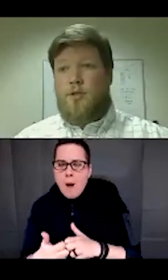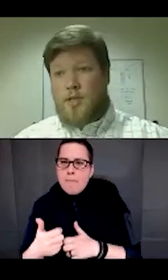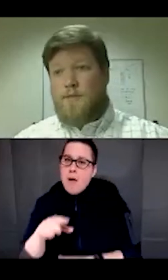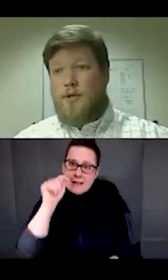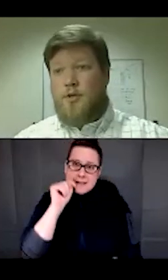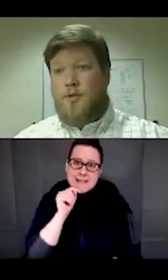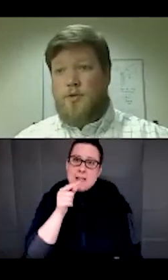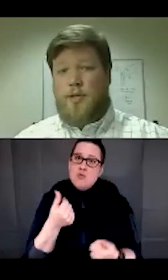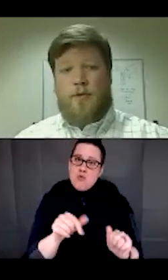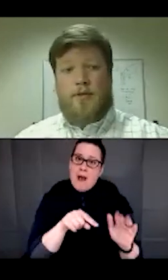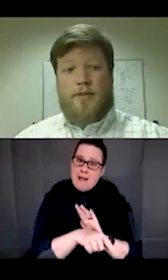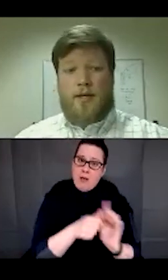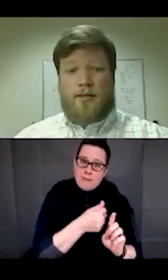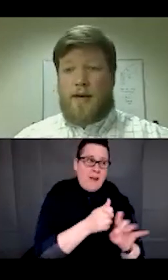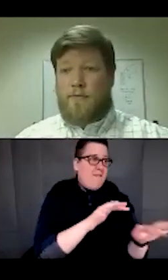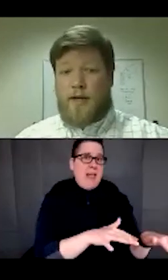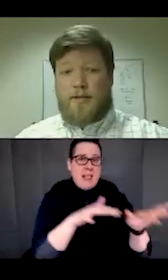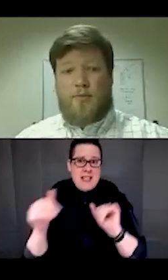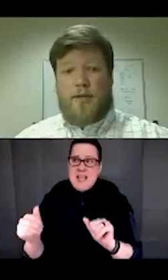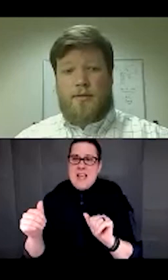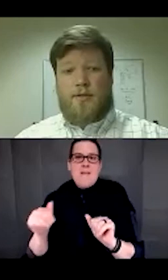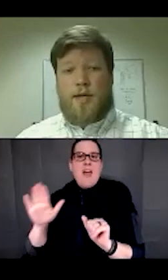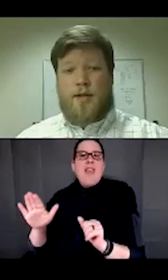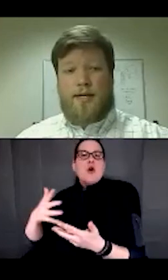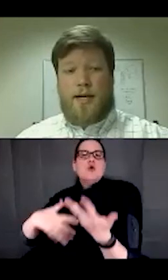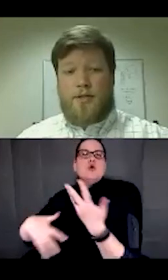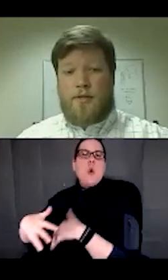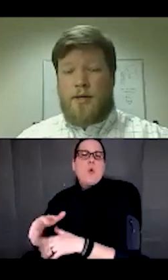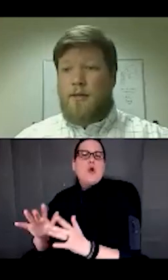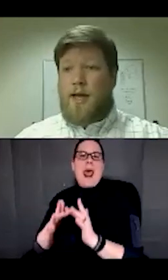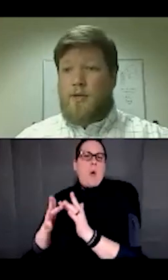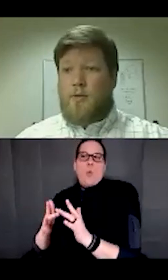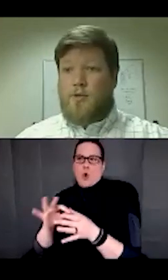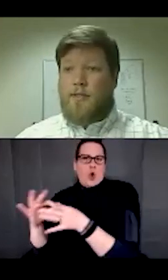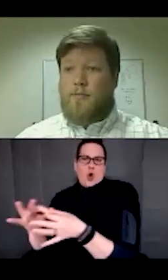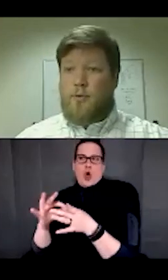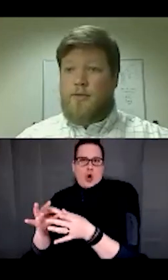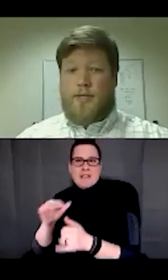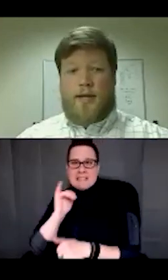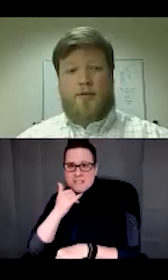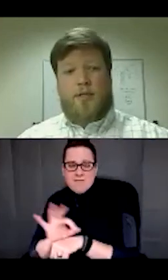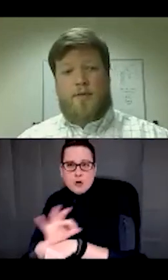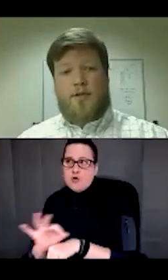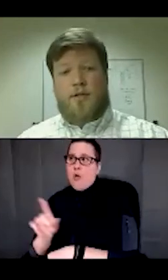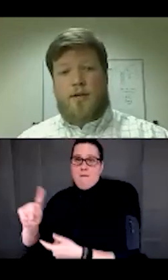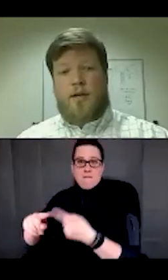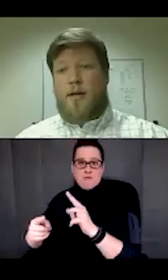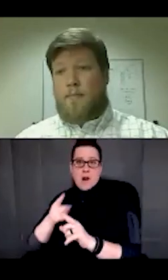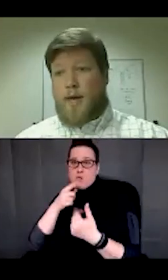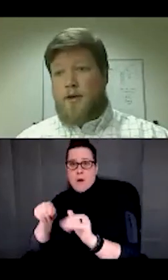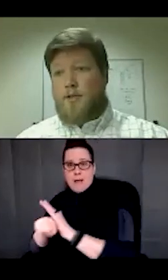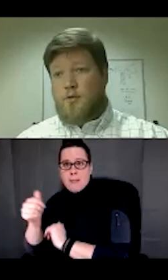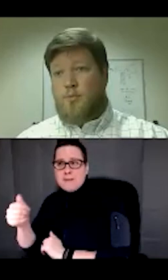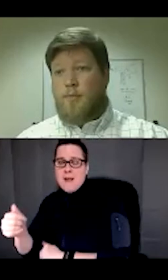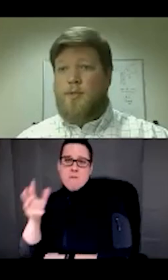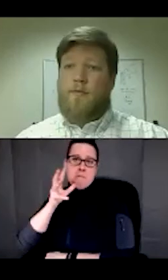to dysfunctional social networks. They have friends with suicidal ideation. They have increased rates of parental psychiatric dysfunction,